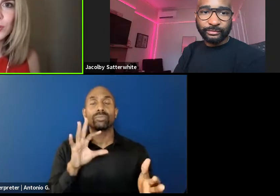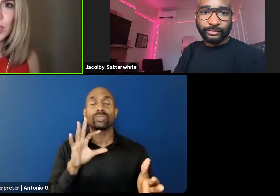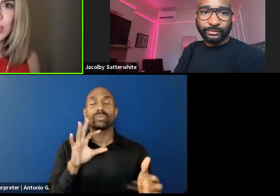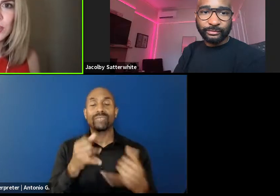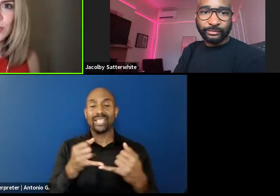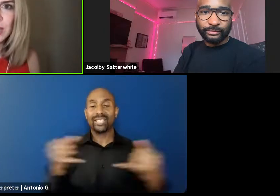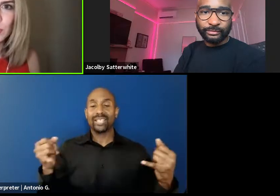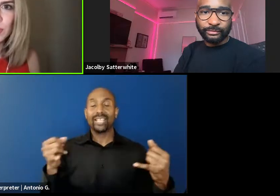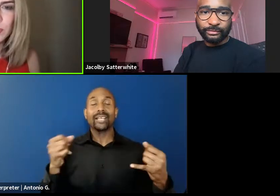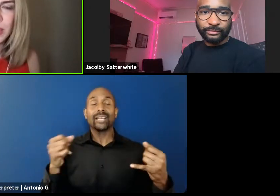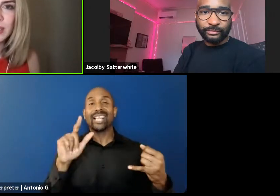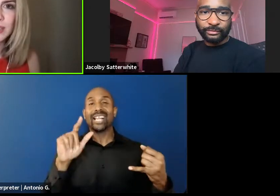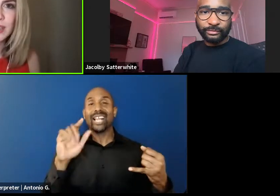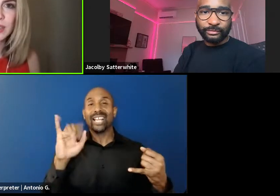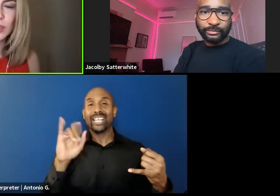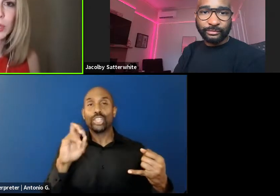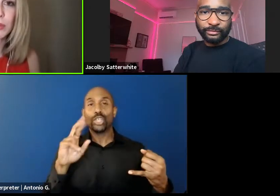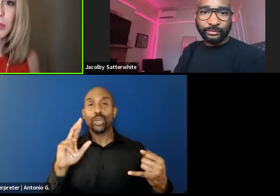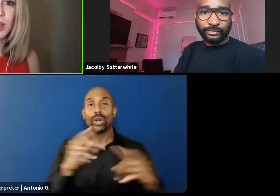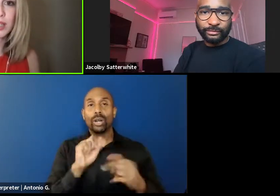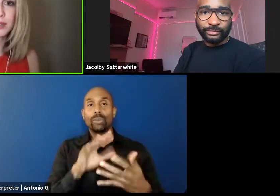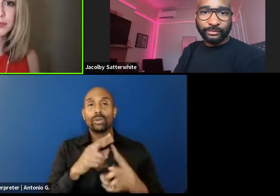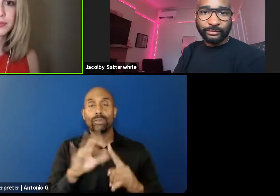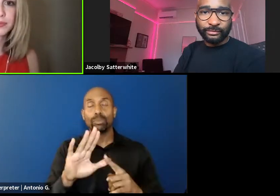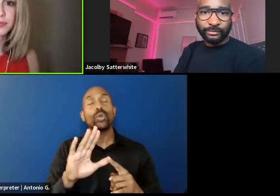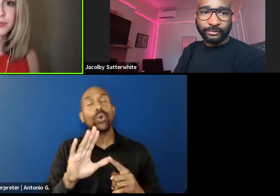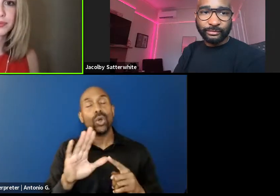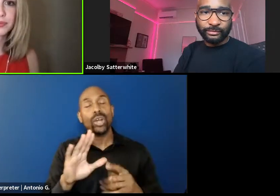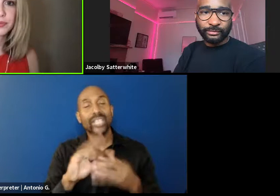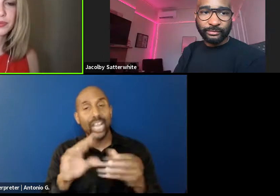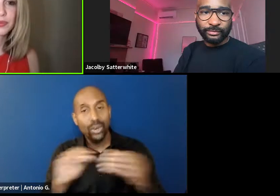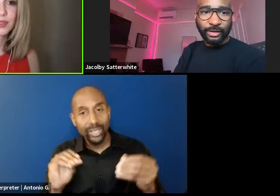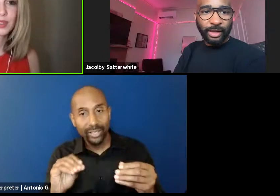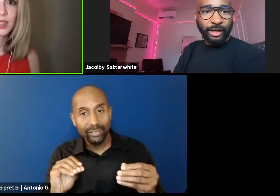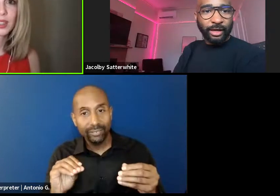do you feel interacting with this past does as a queer body?